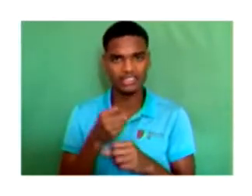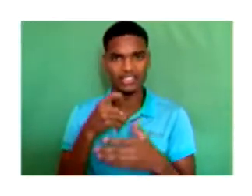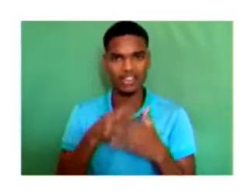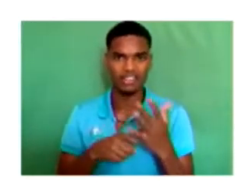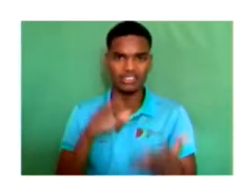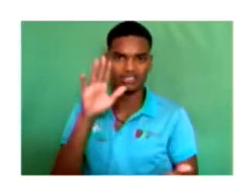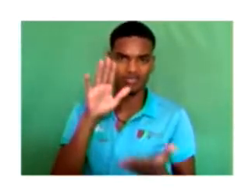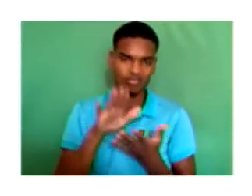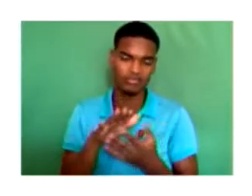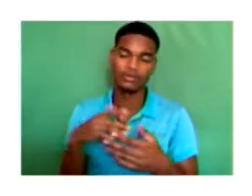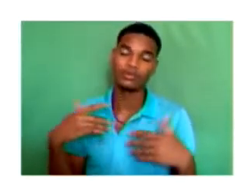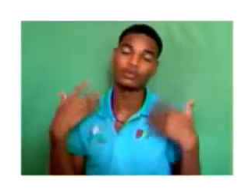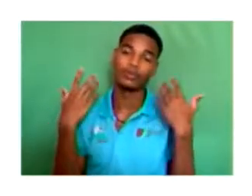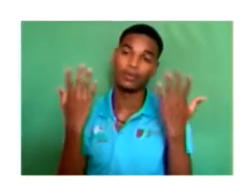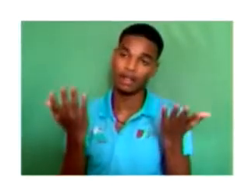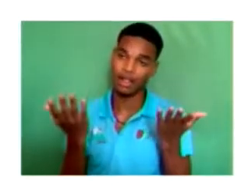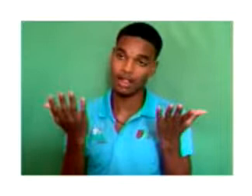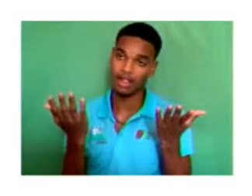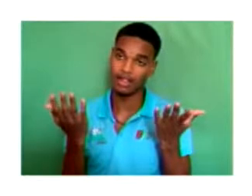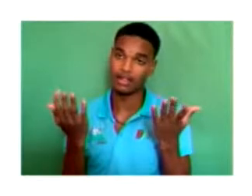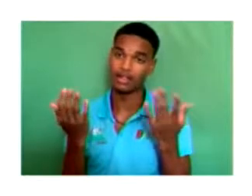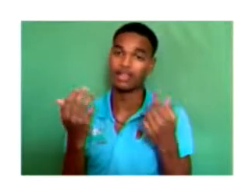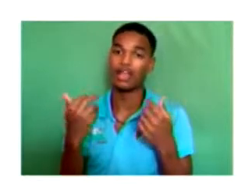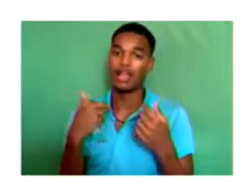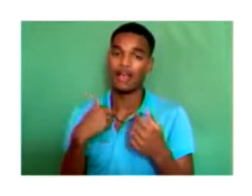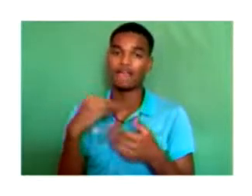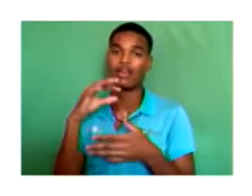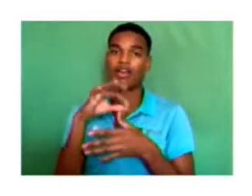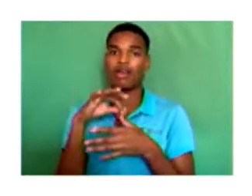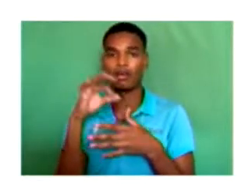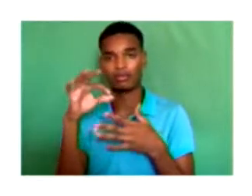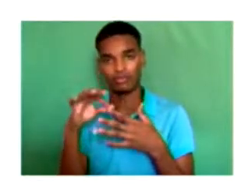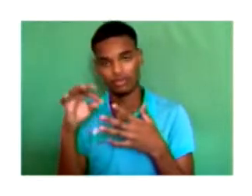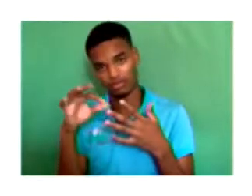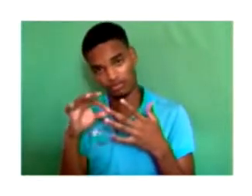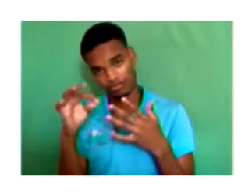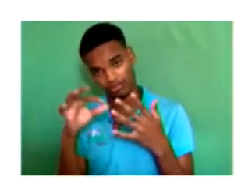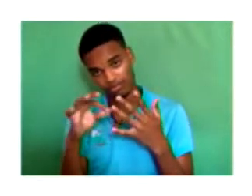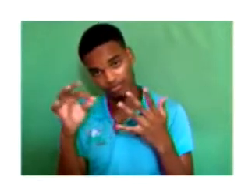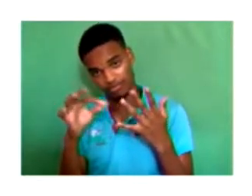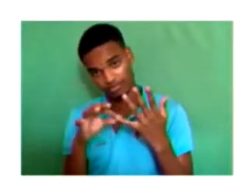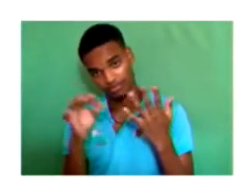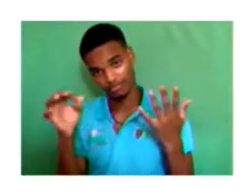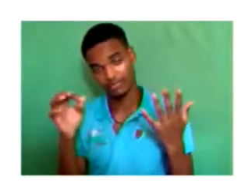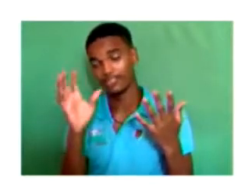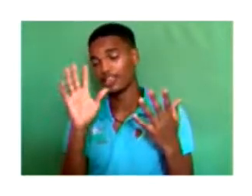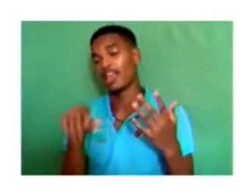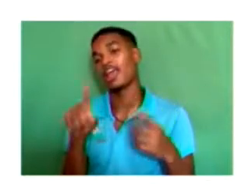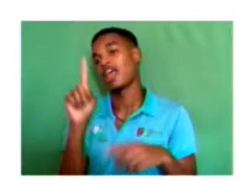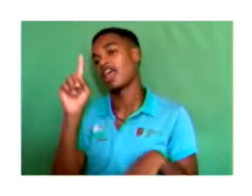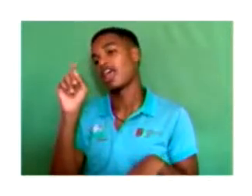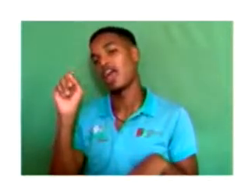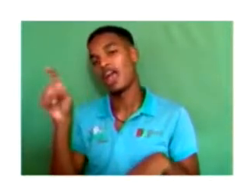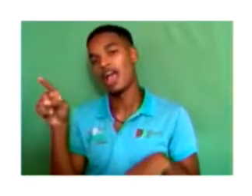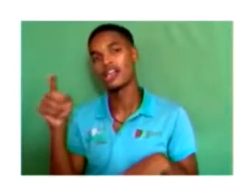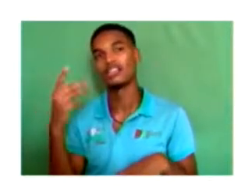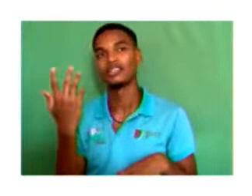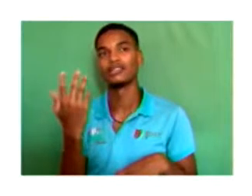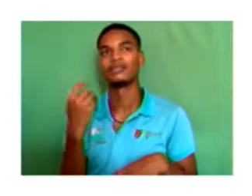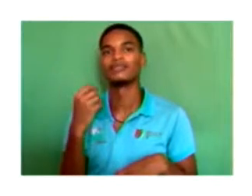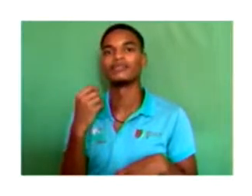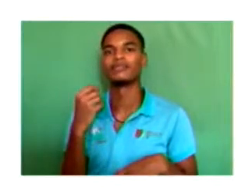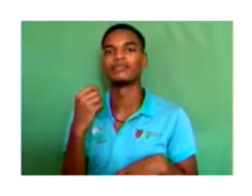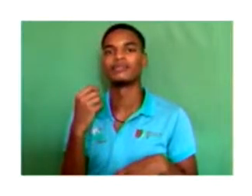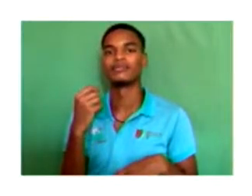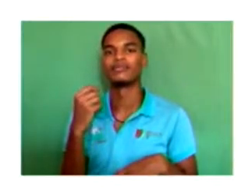some options of asking them to hit price points that make more sense